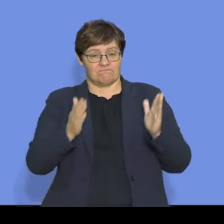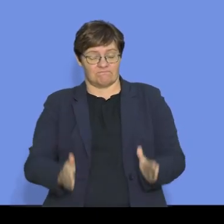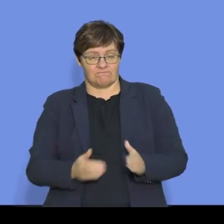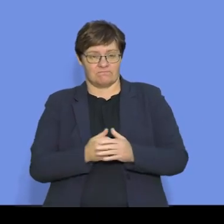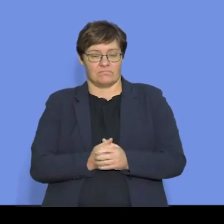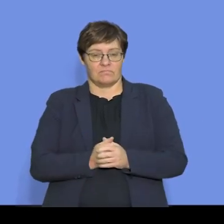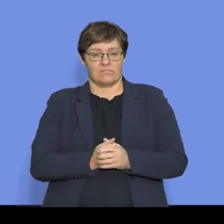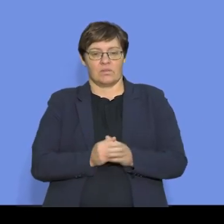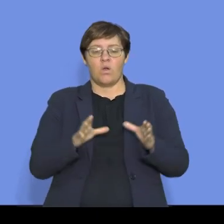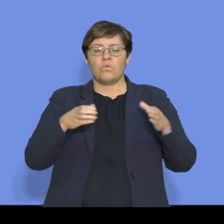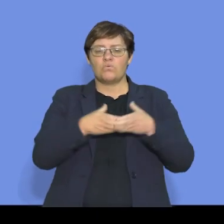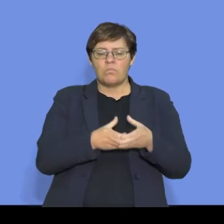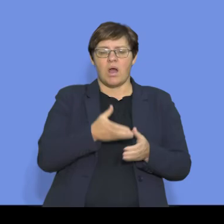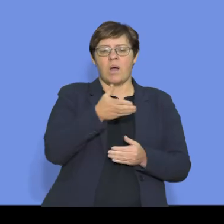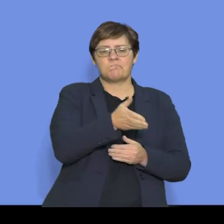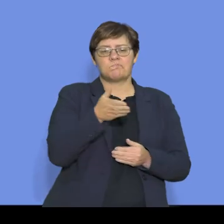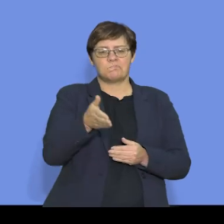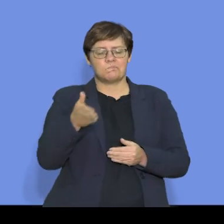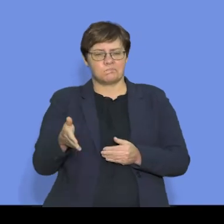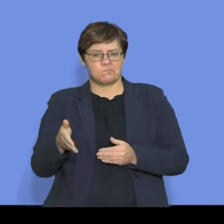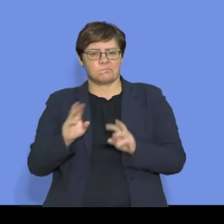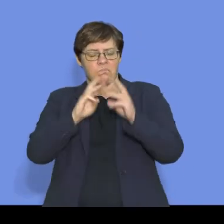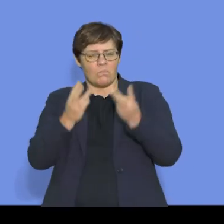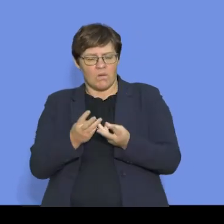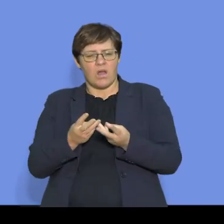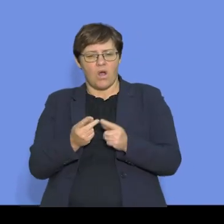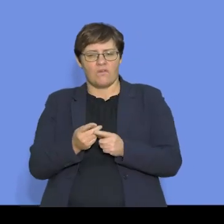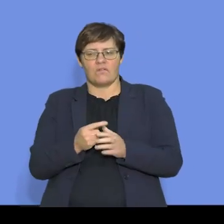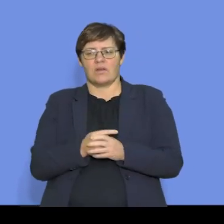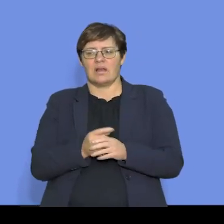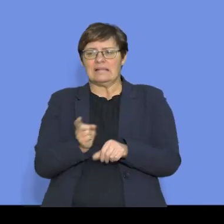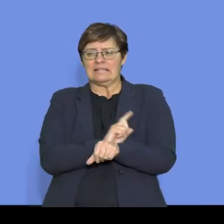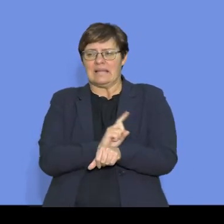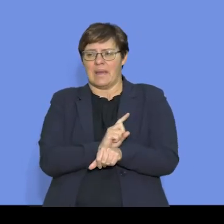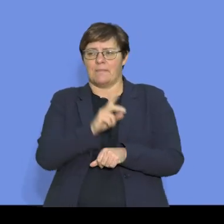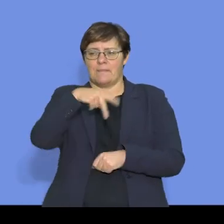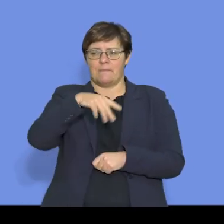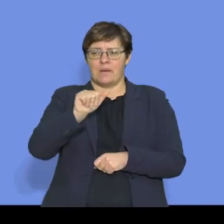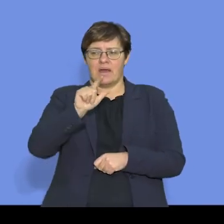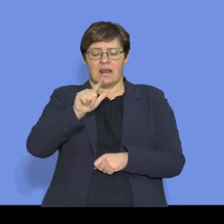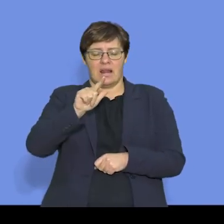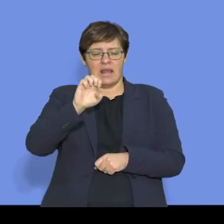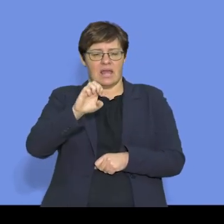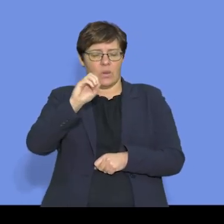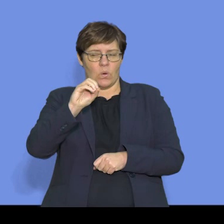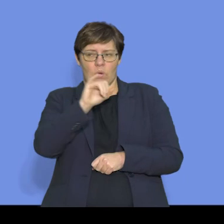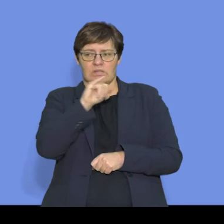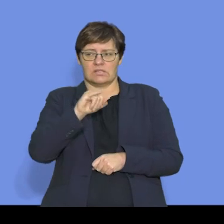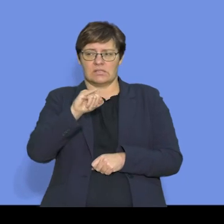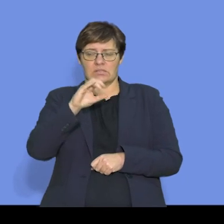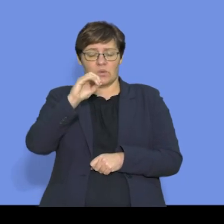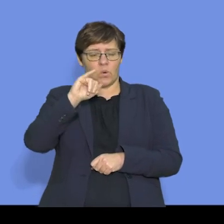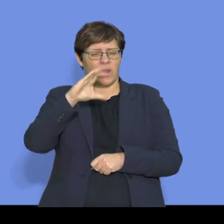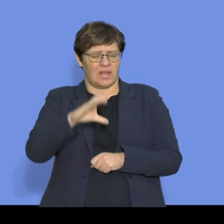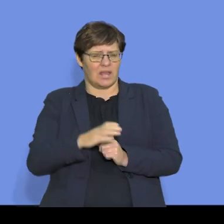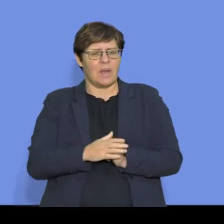Next question. Which groups existed on Earth during the Paleozoic era? And you know, if you get